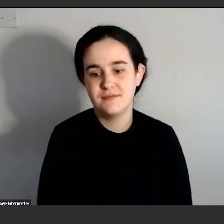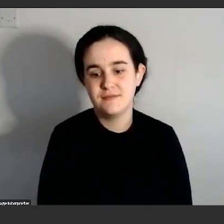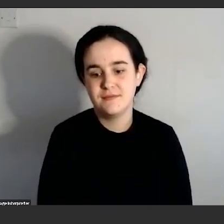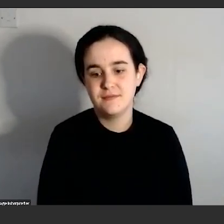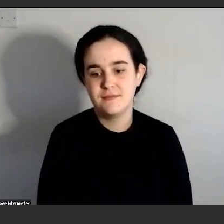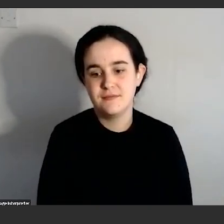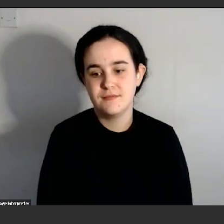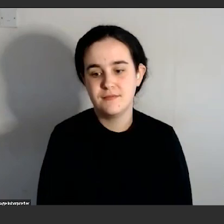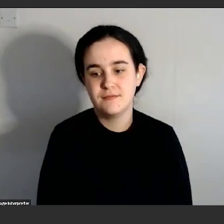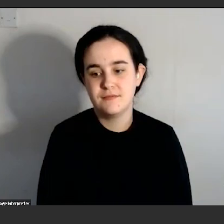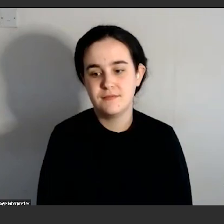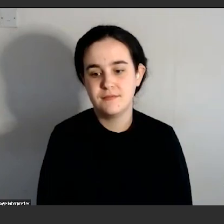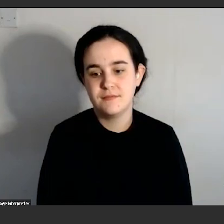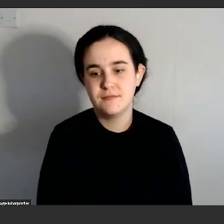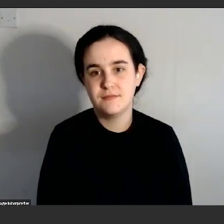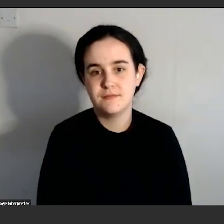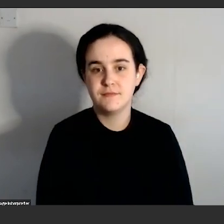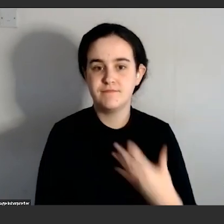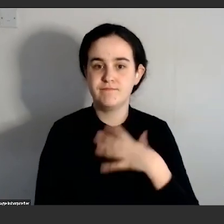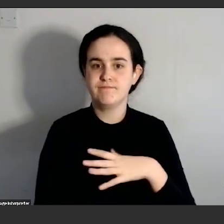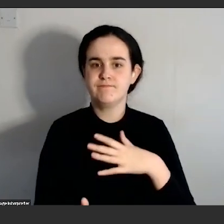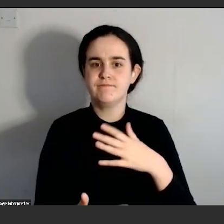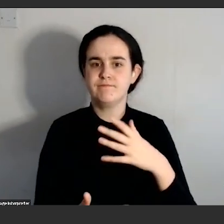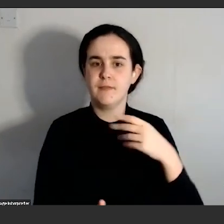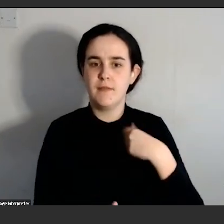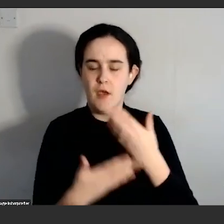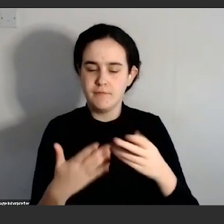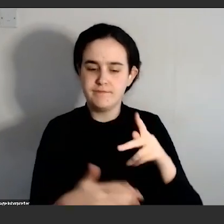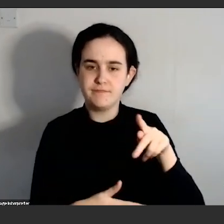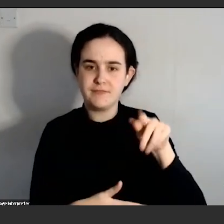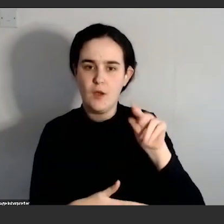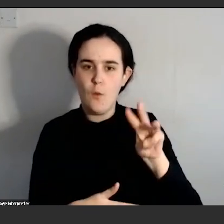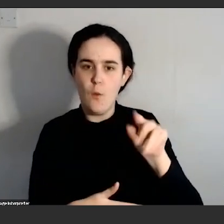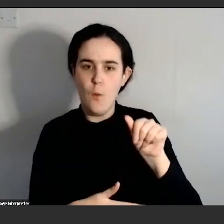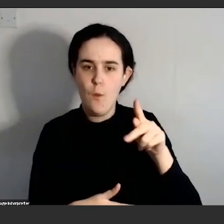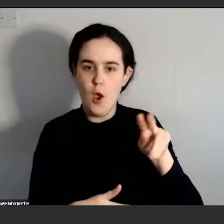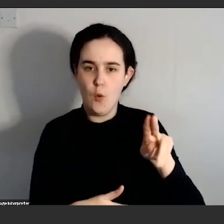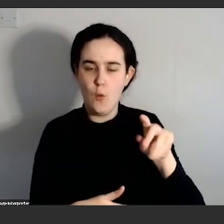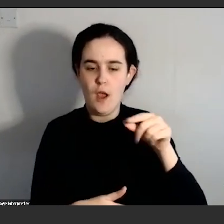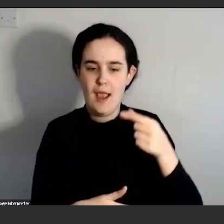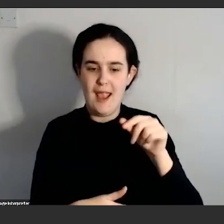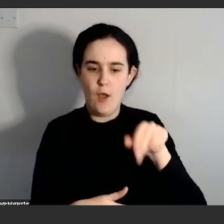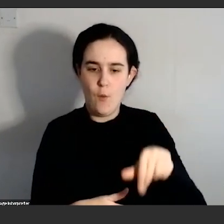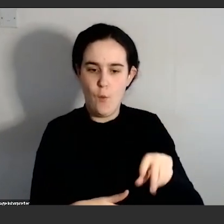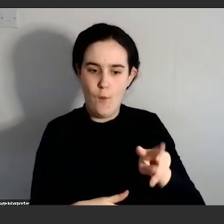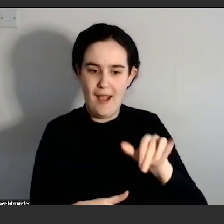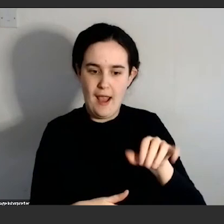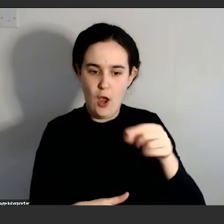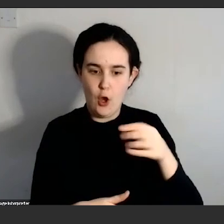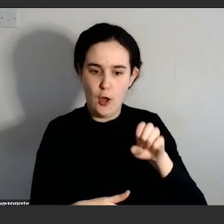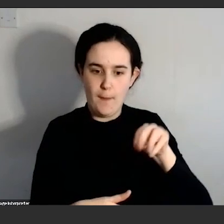in today's program highlights government's commitment at galvanizing the needed support to ensure that